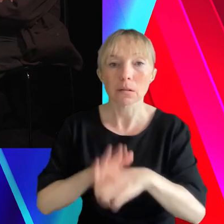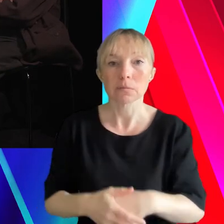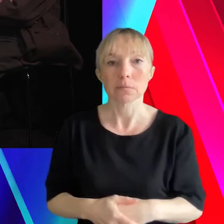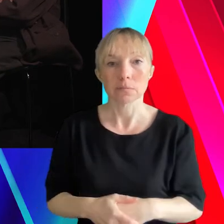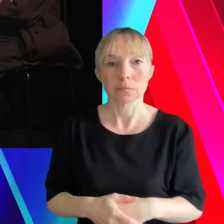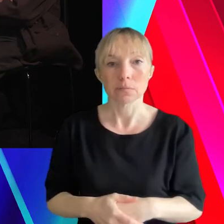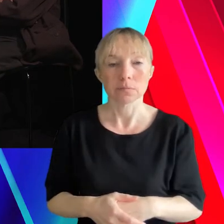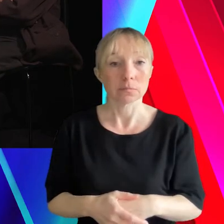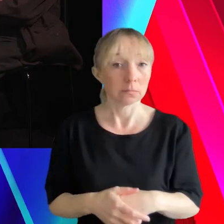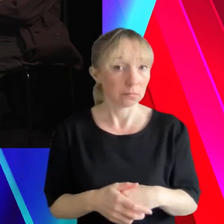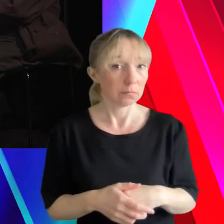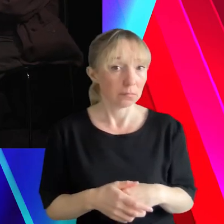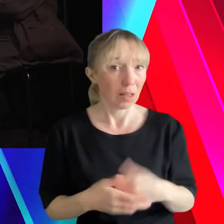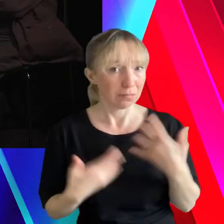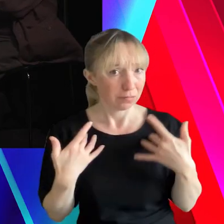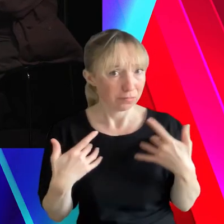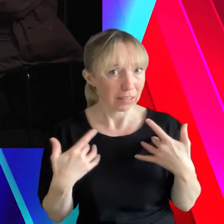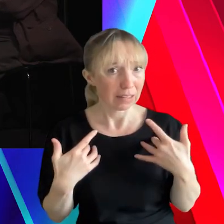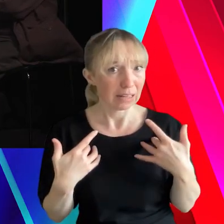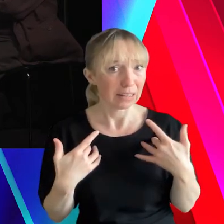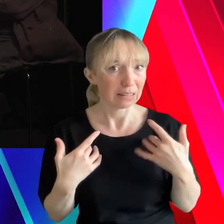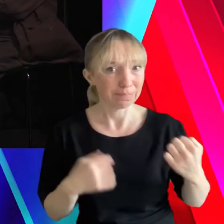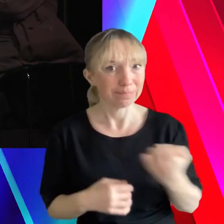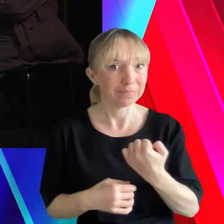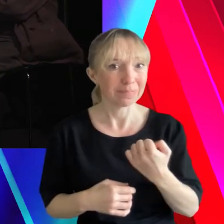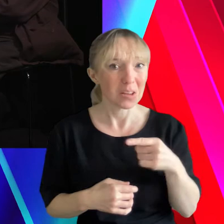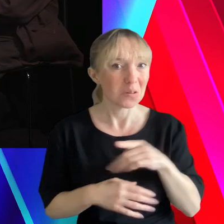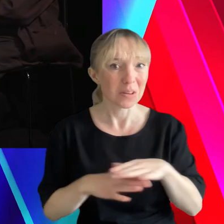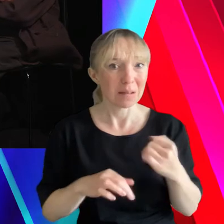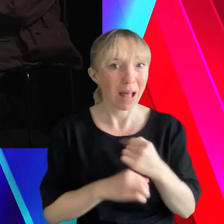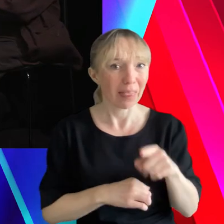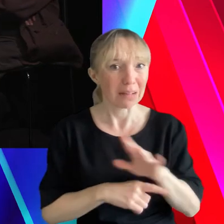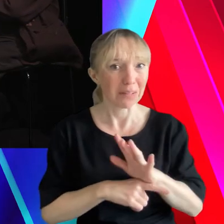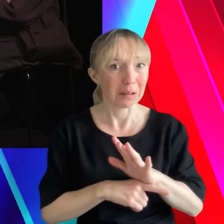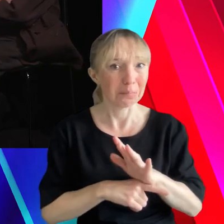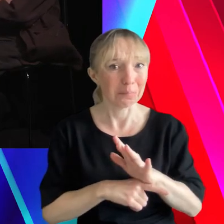That's fascinating, and it's a shame you haven't made that film, by the way.